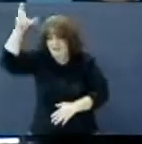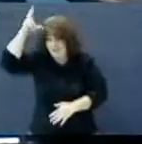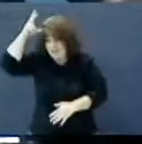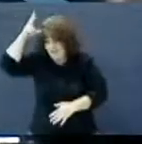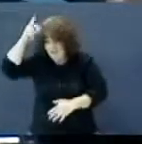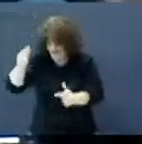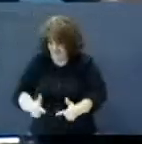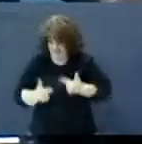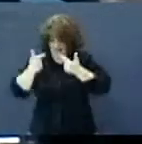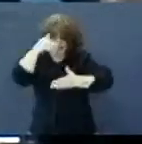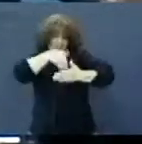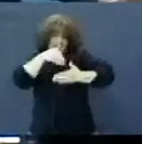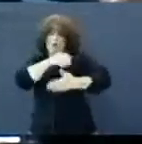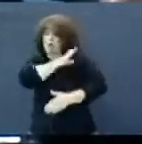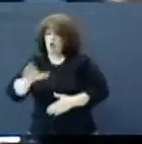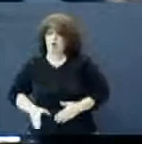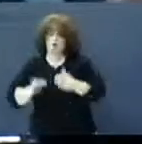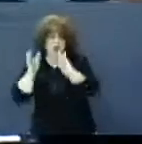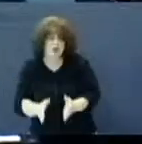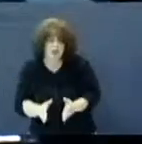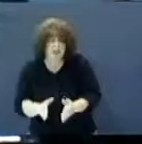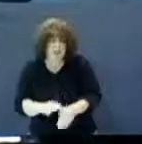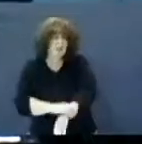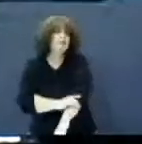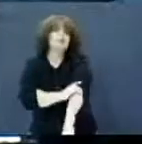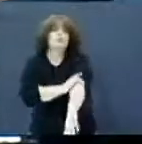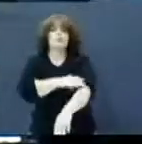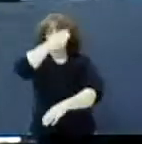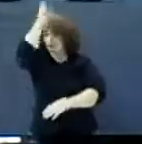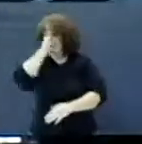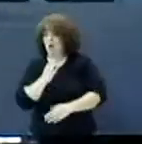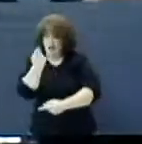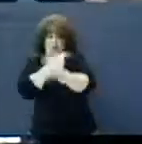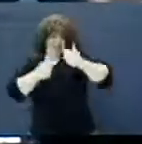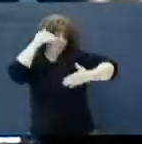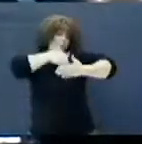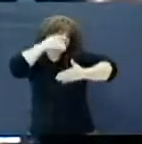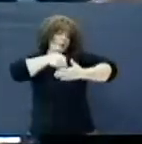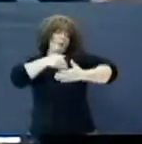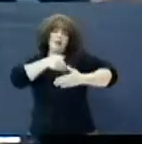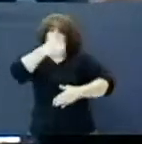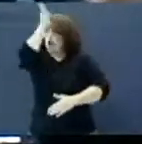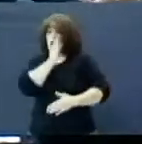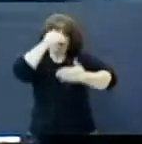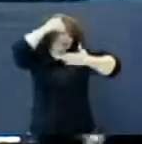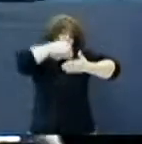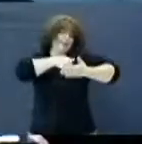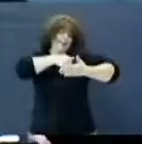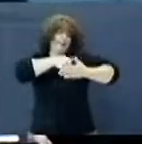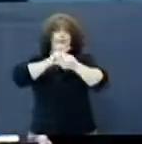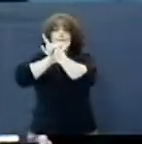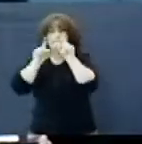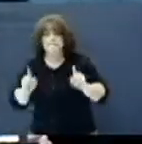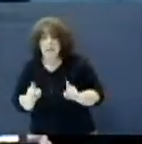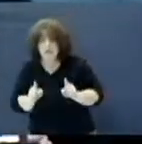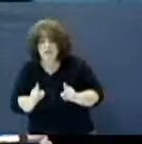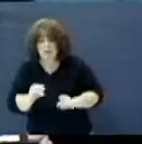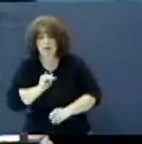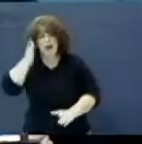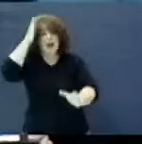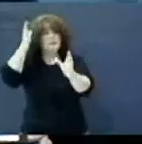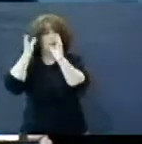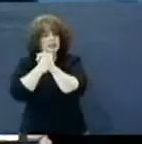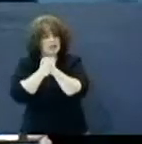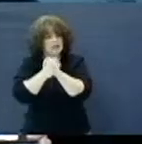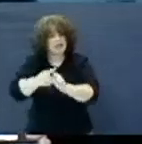I do not believe a devil can do that. When God came in, hey, he's in. But I do believe that the